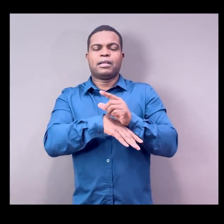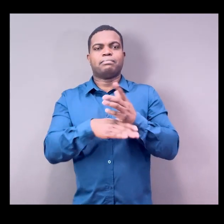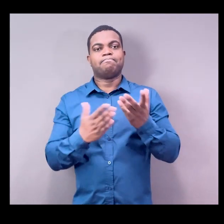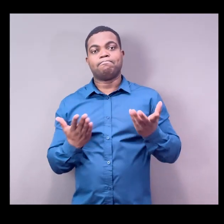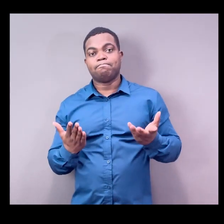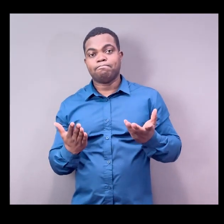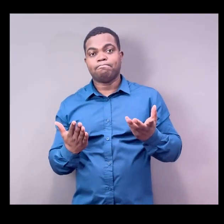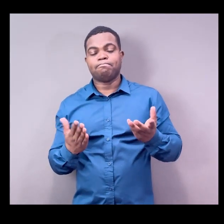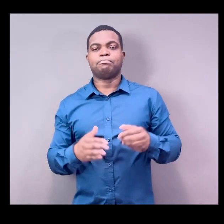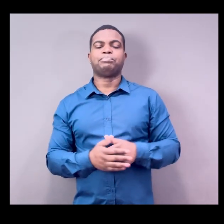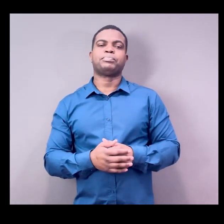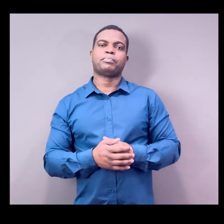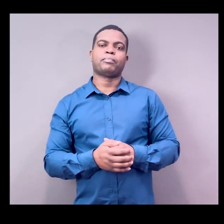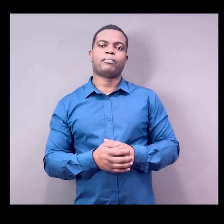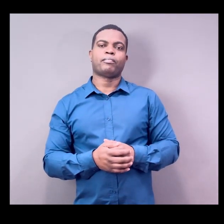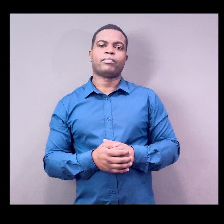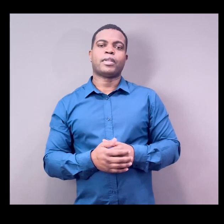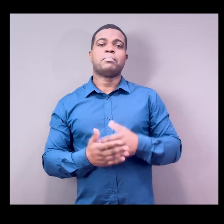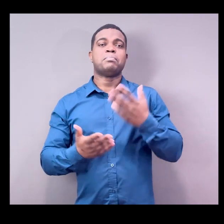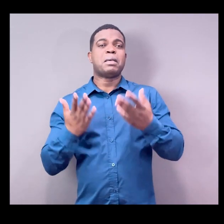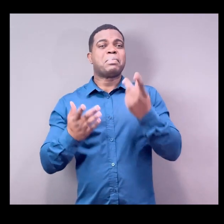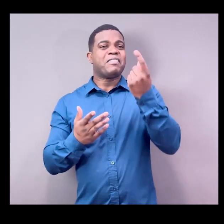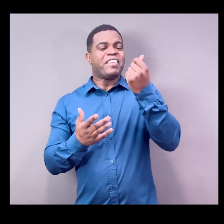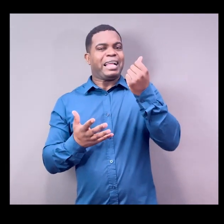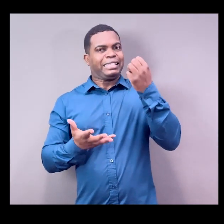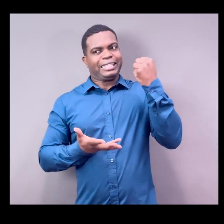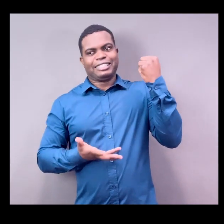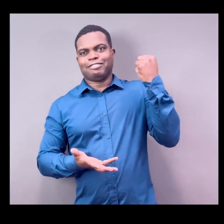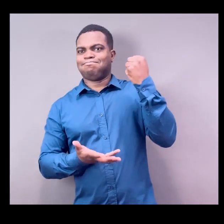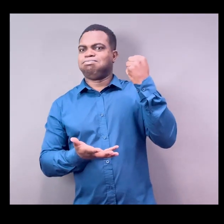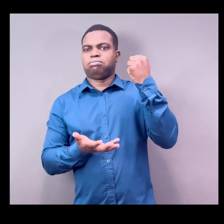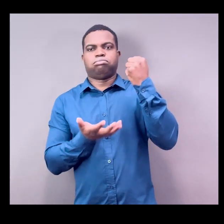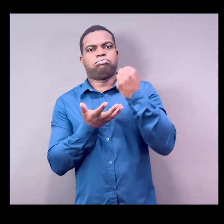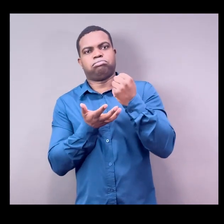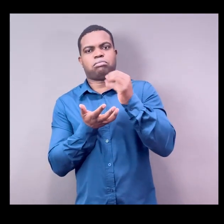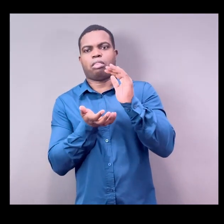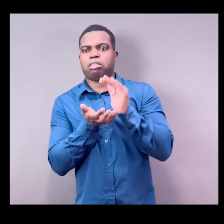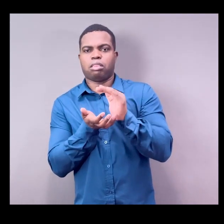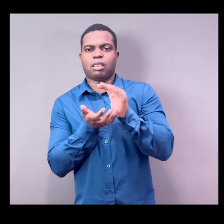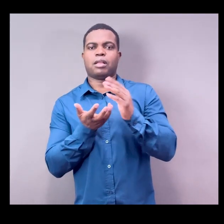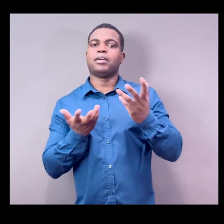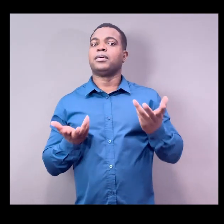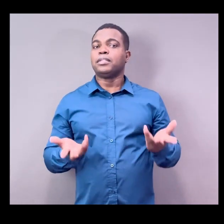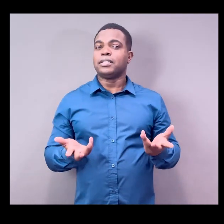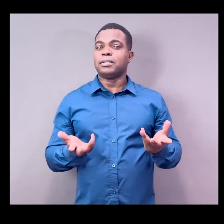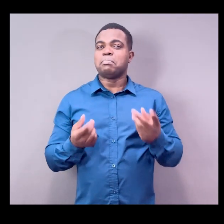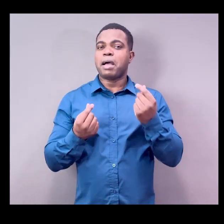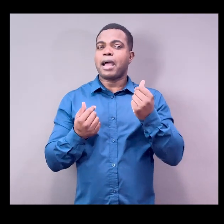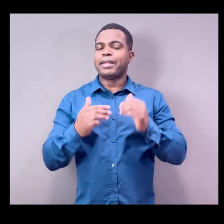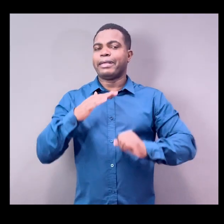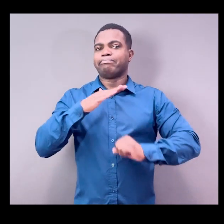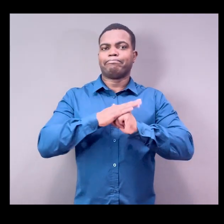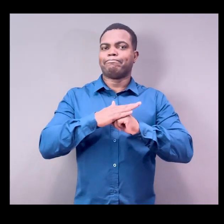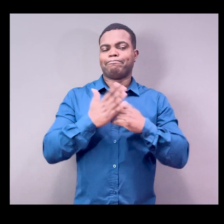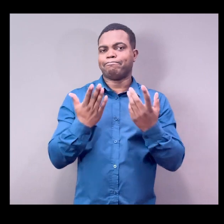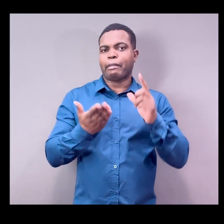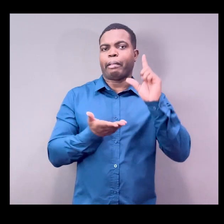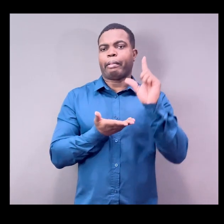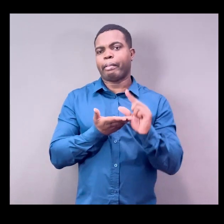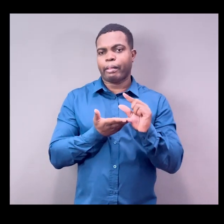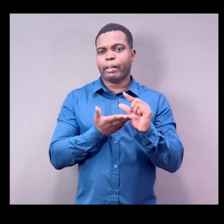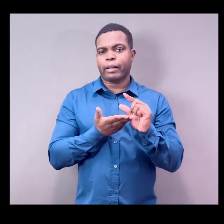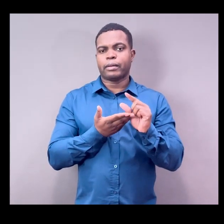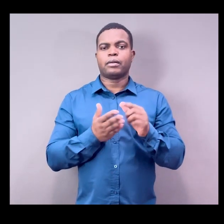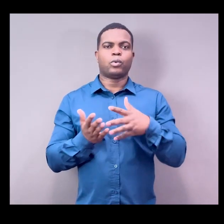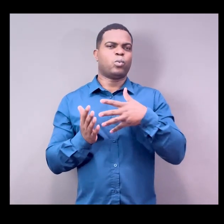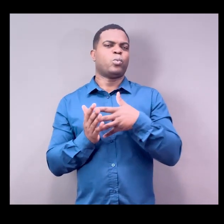It could be time constraint. It could be funding. It could be resource constraints. Maybe you don't have enough funding for that. It's a